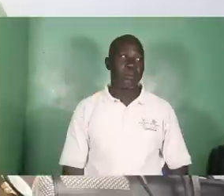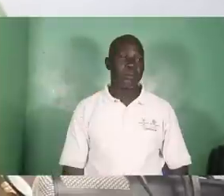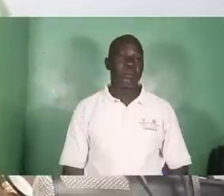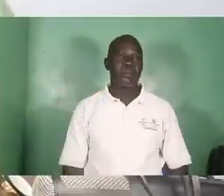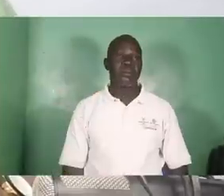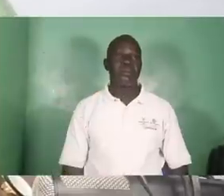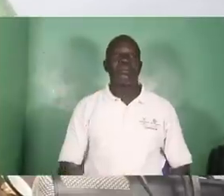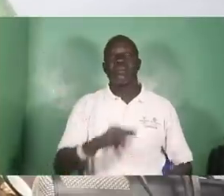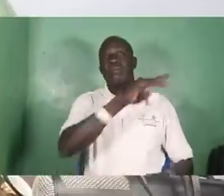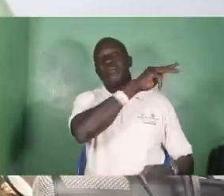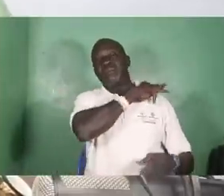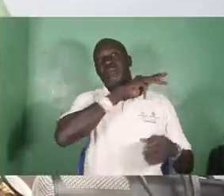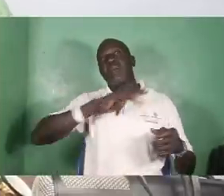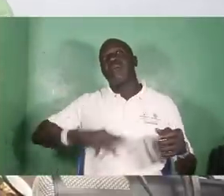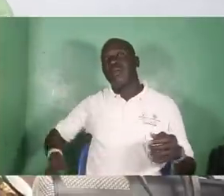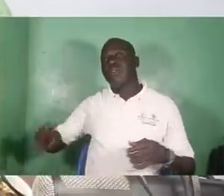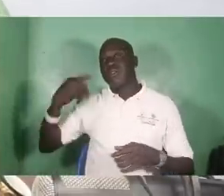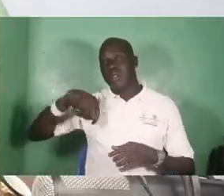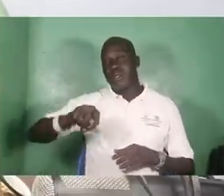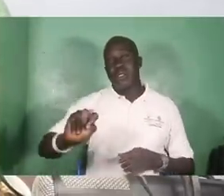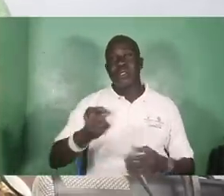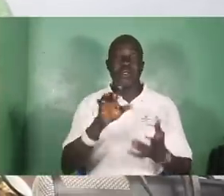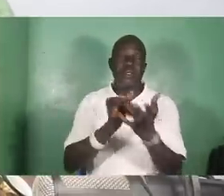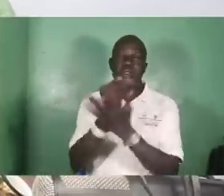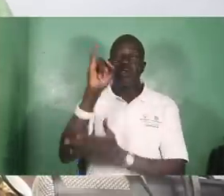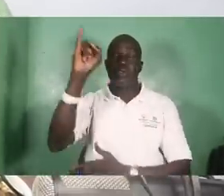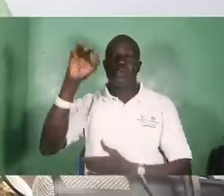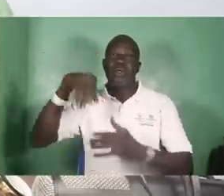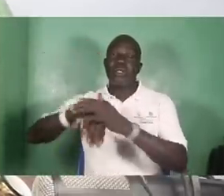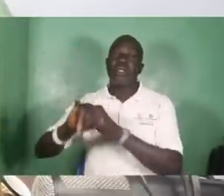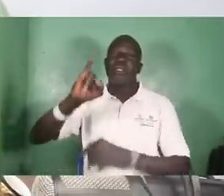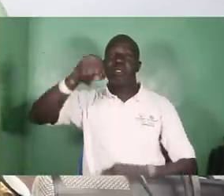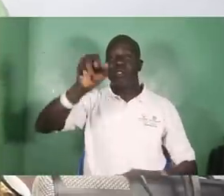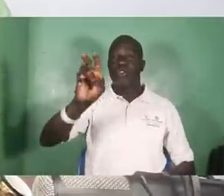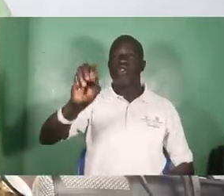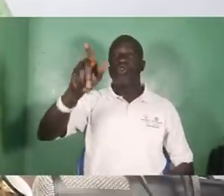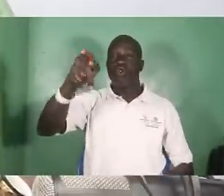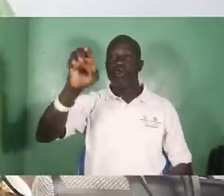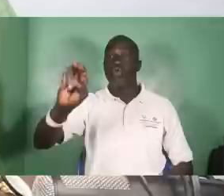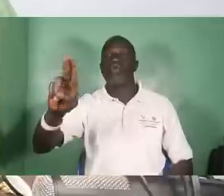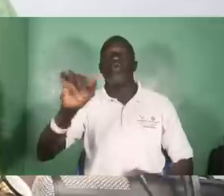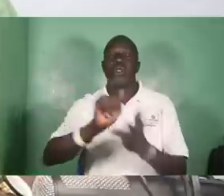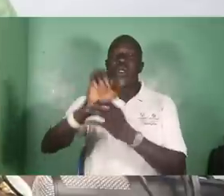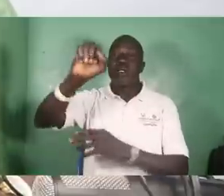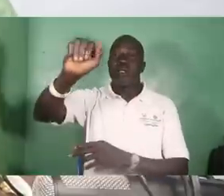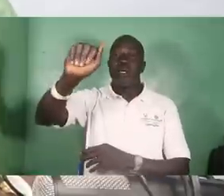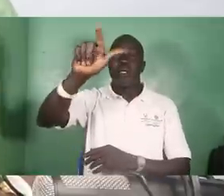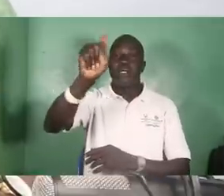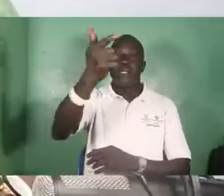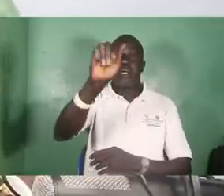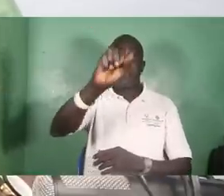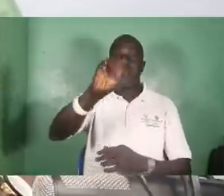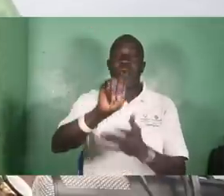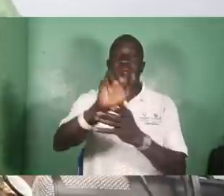me Methodist Theological Institute Methodist Theological Institute ni Ijoku at Ijoku ni Sagam in Sagam Akaribo